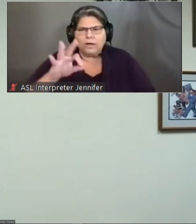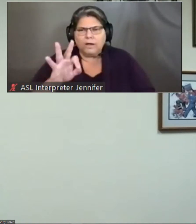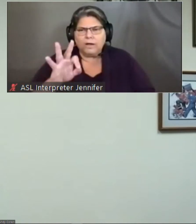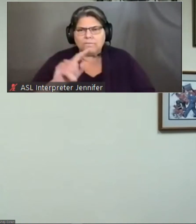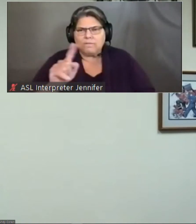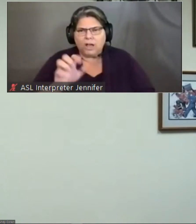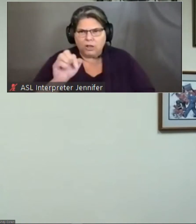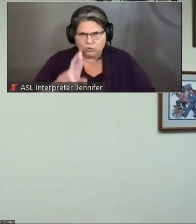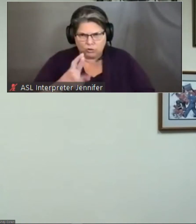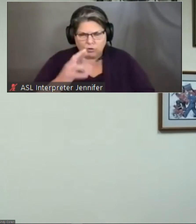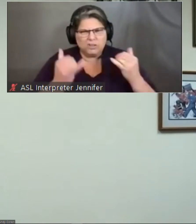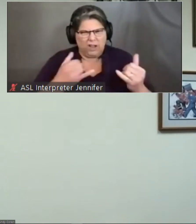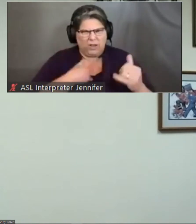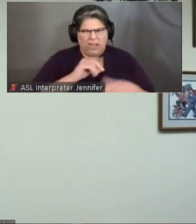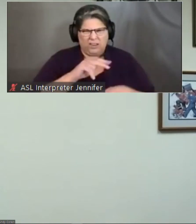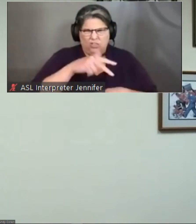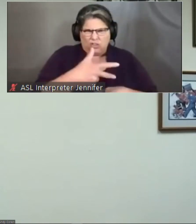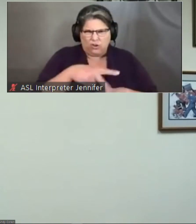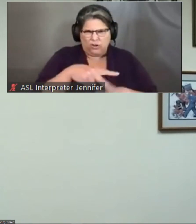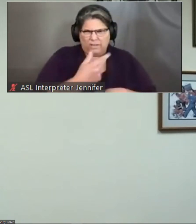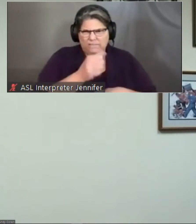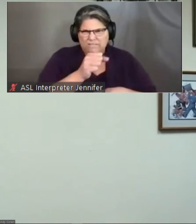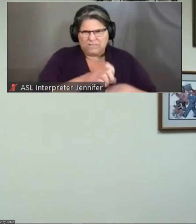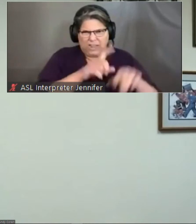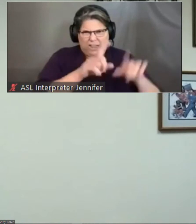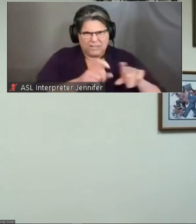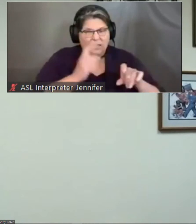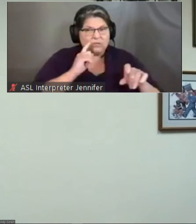in their phase 3 testing of adolescents 12